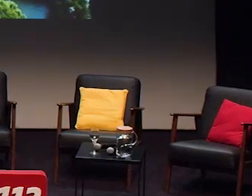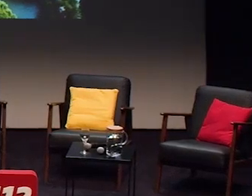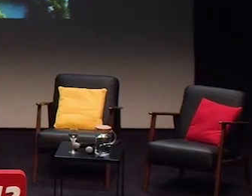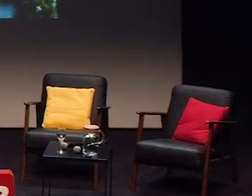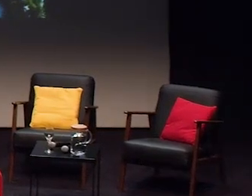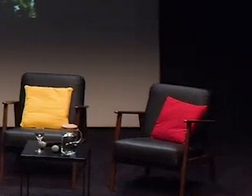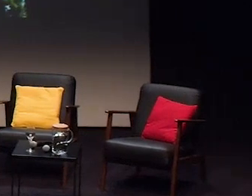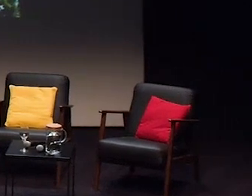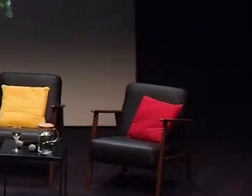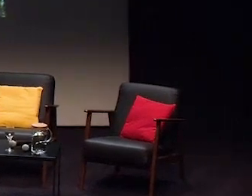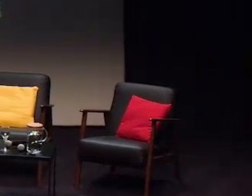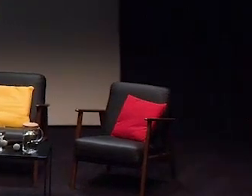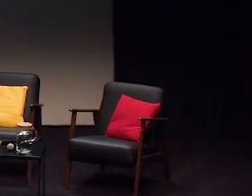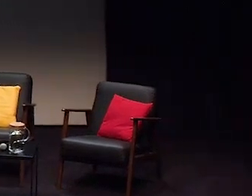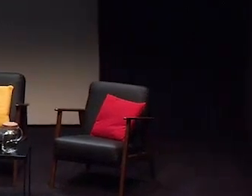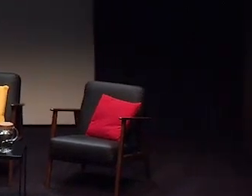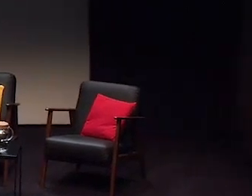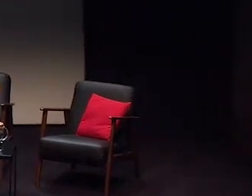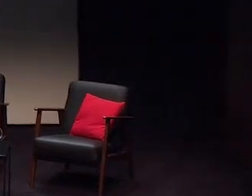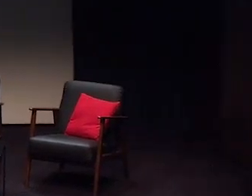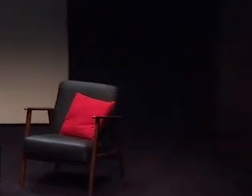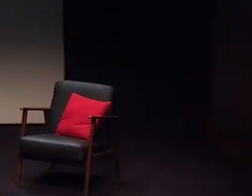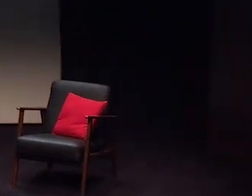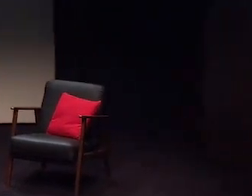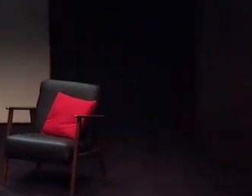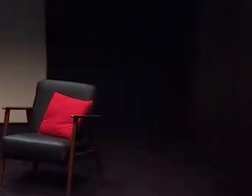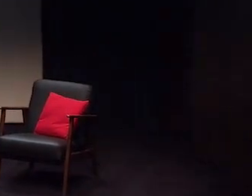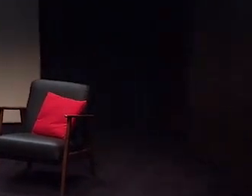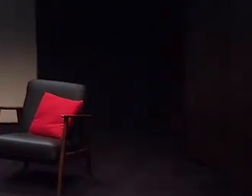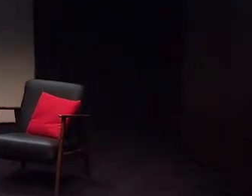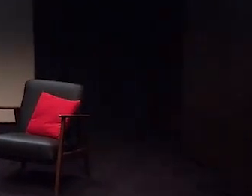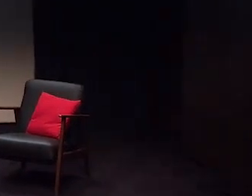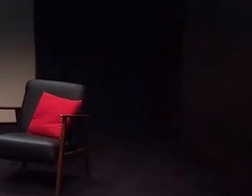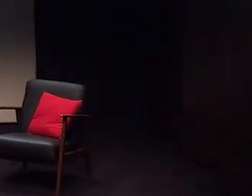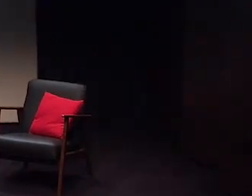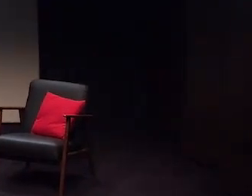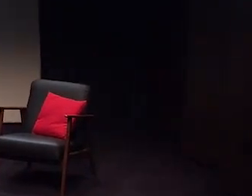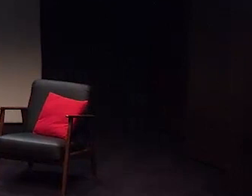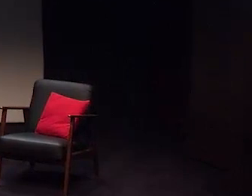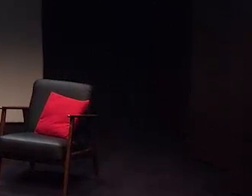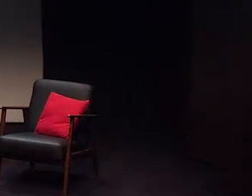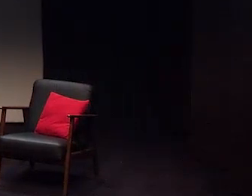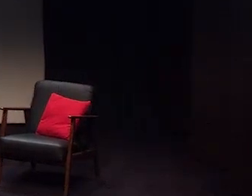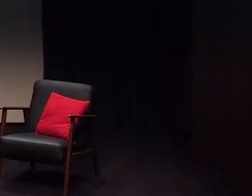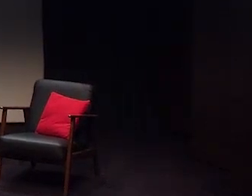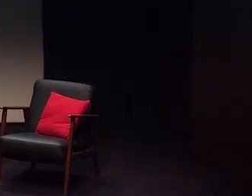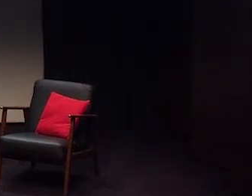We're gonna start. Good morning. Always pleased to be here at EENA, and always a bit impressed to